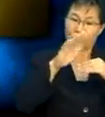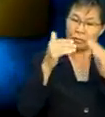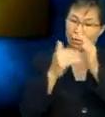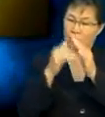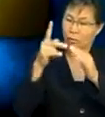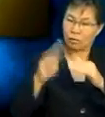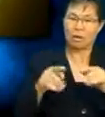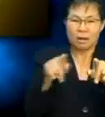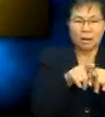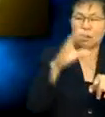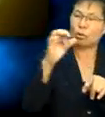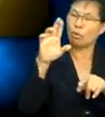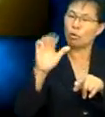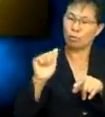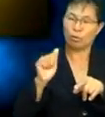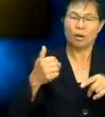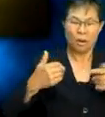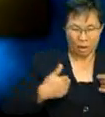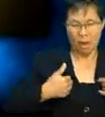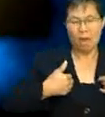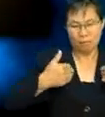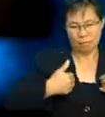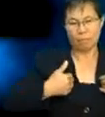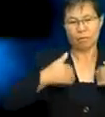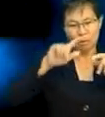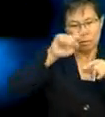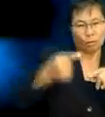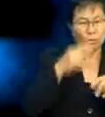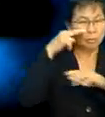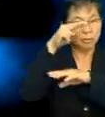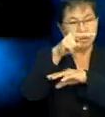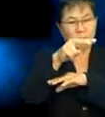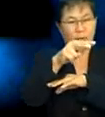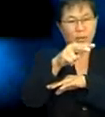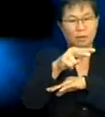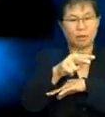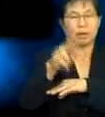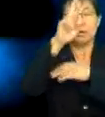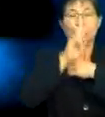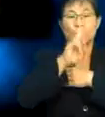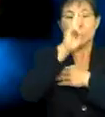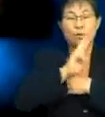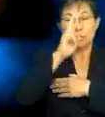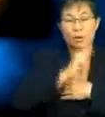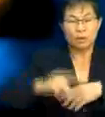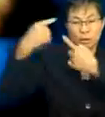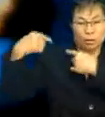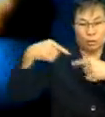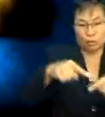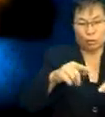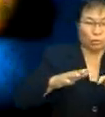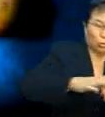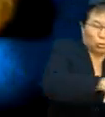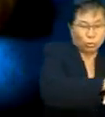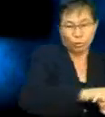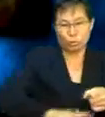Like the corona, the chromosphere can only be seen as a reddish region during a